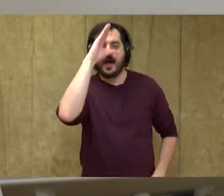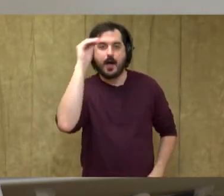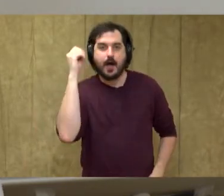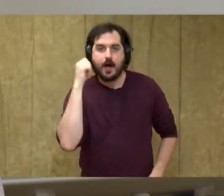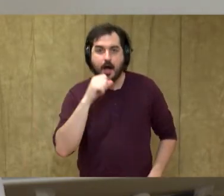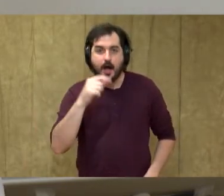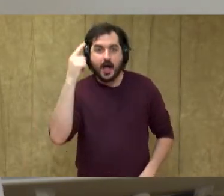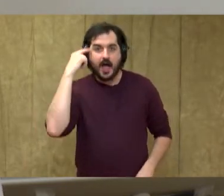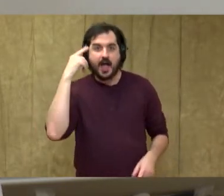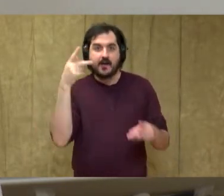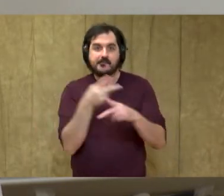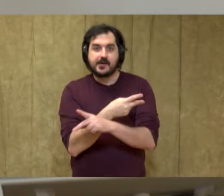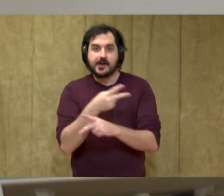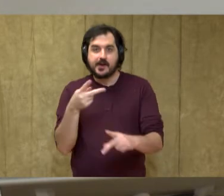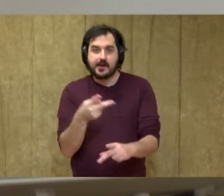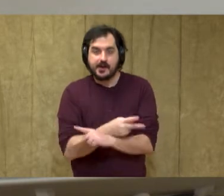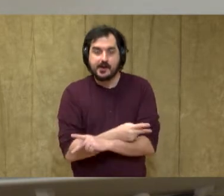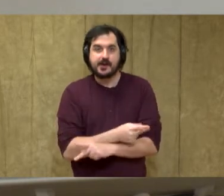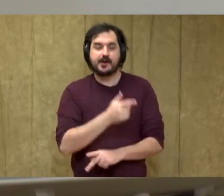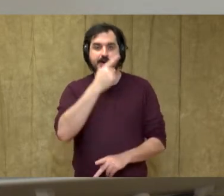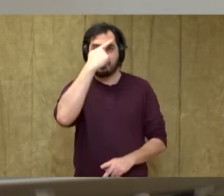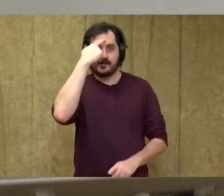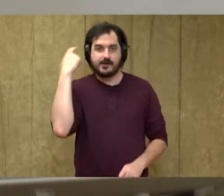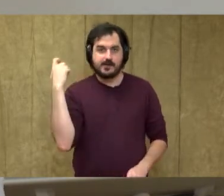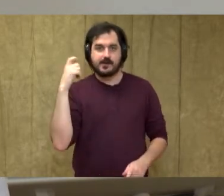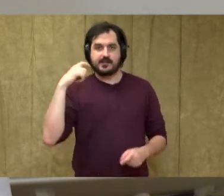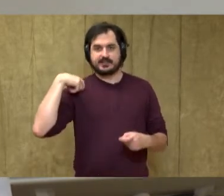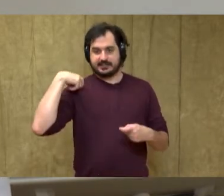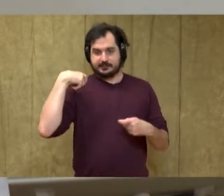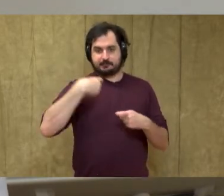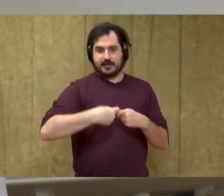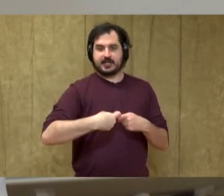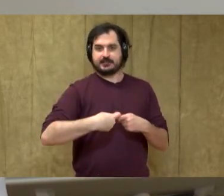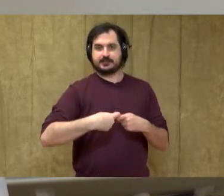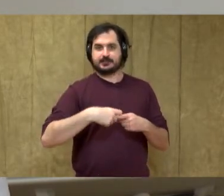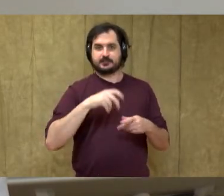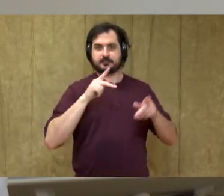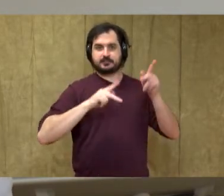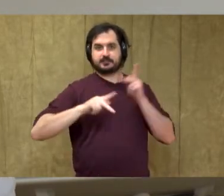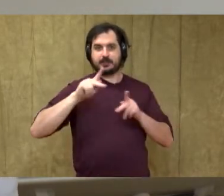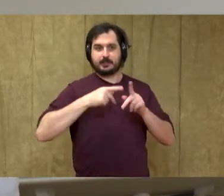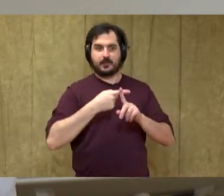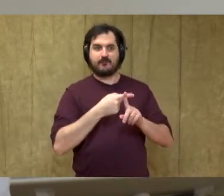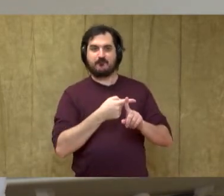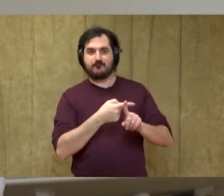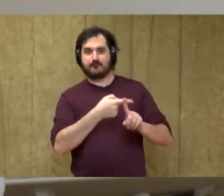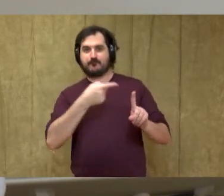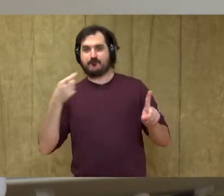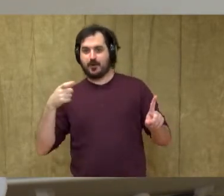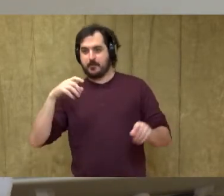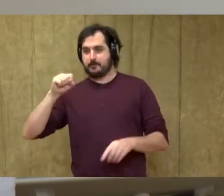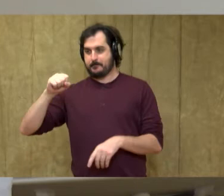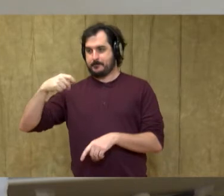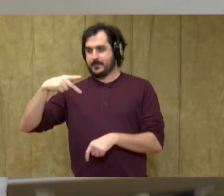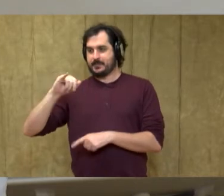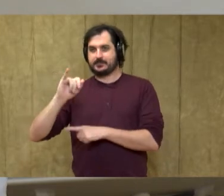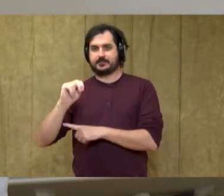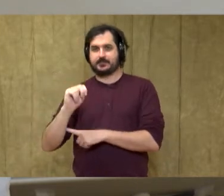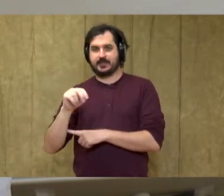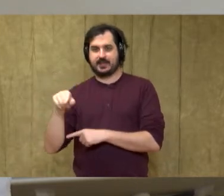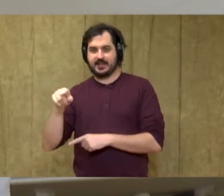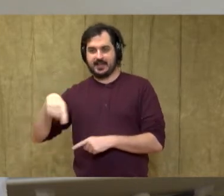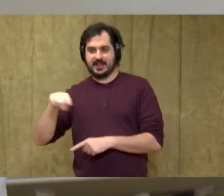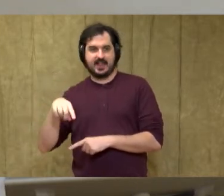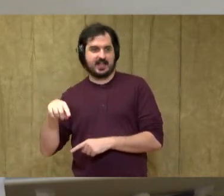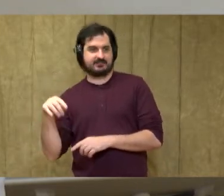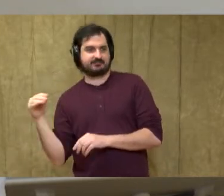the Spanish people are from Spain, they explored the region. I bet they were